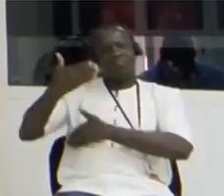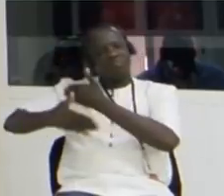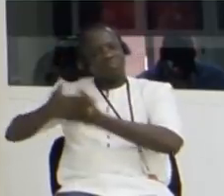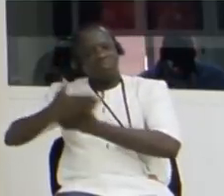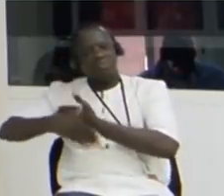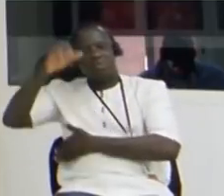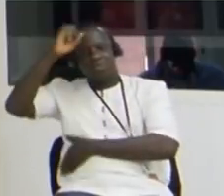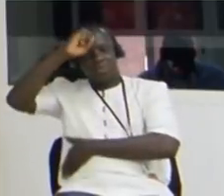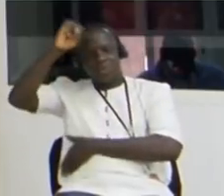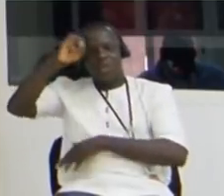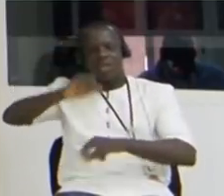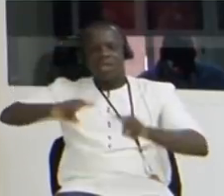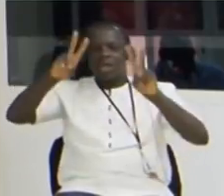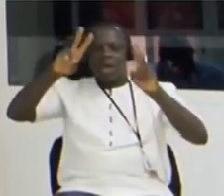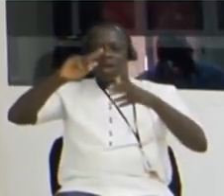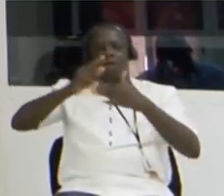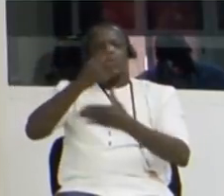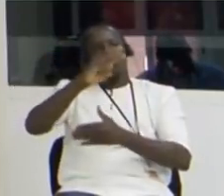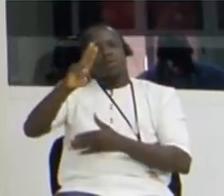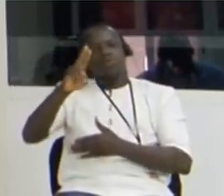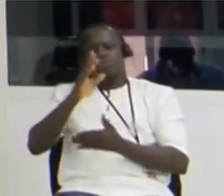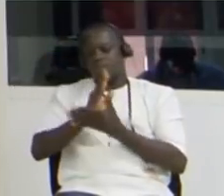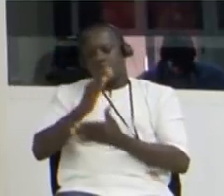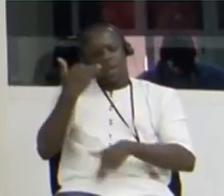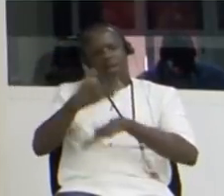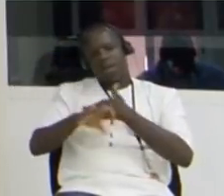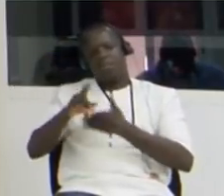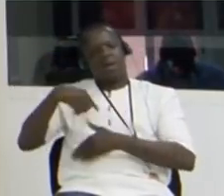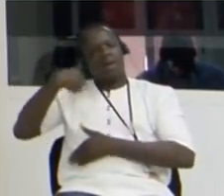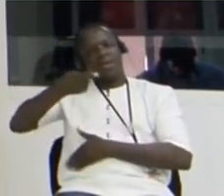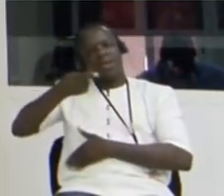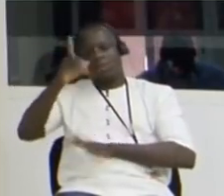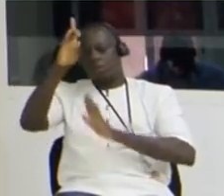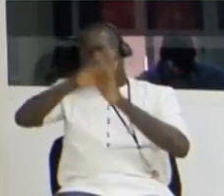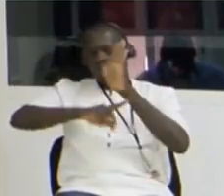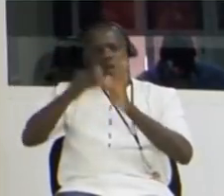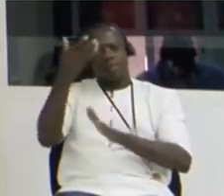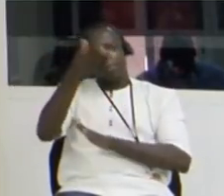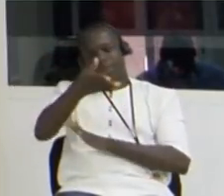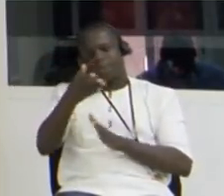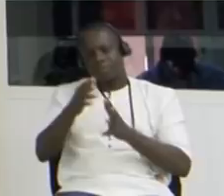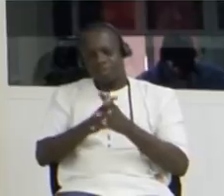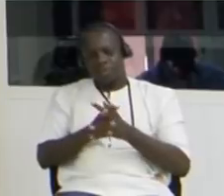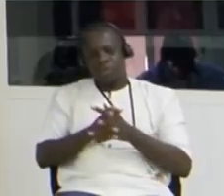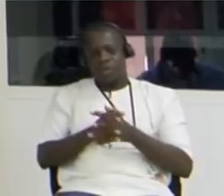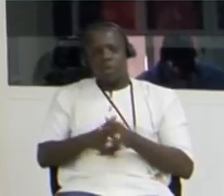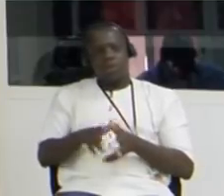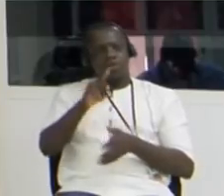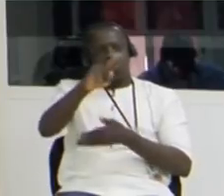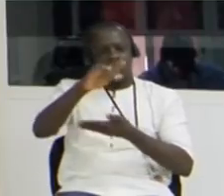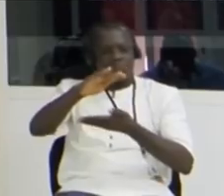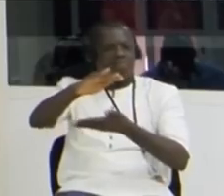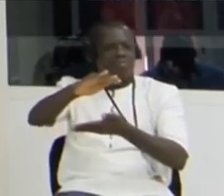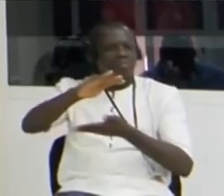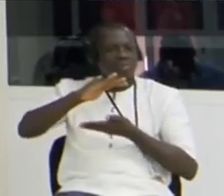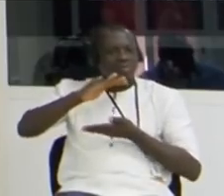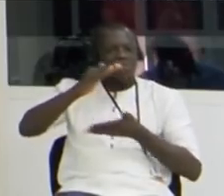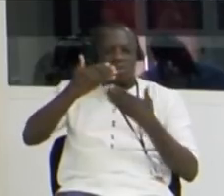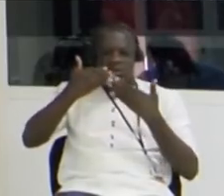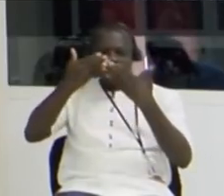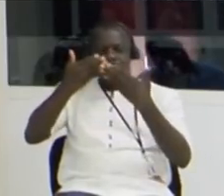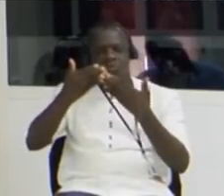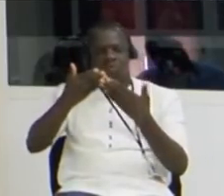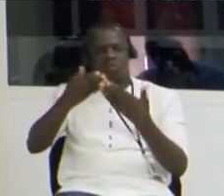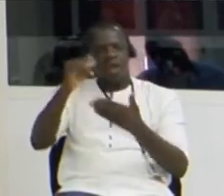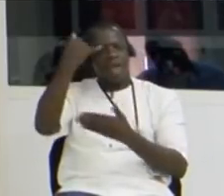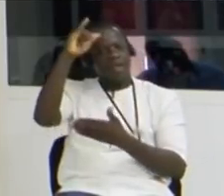And as I said too, that I don't attend these events, so I don't know. Did you receive any information to suggest that she was seen at State